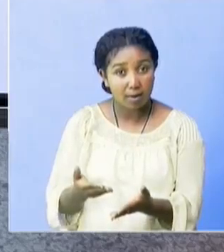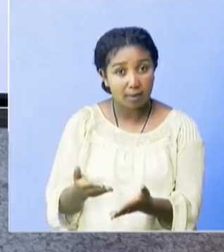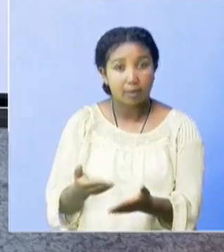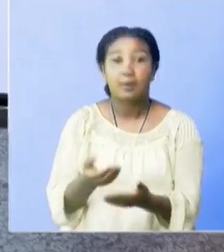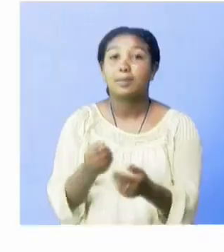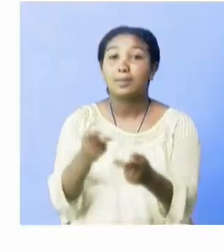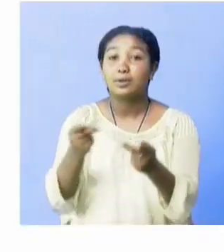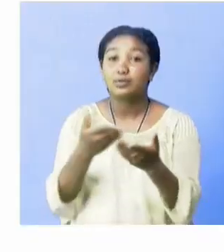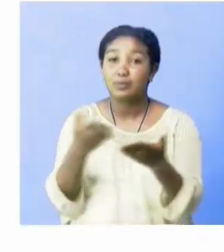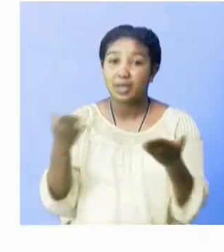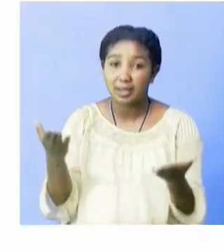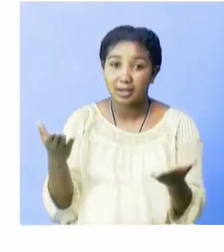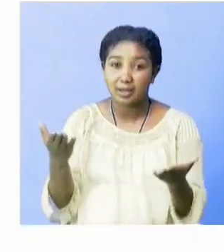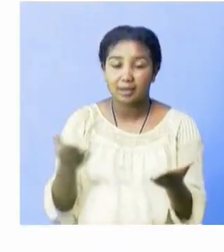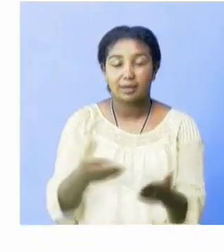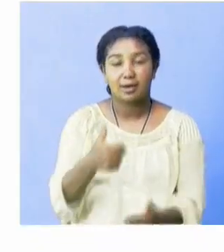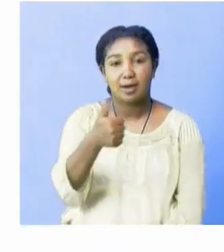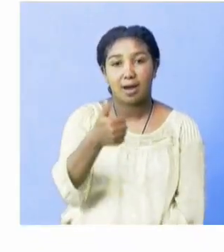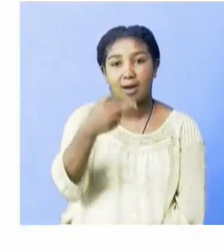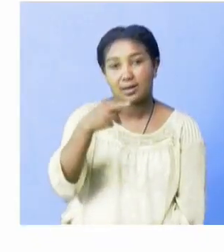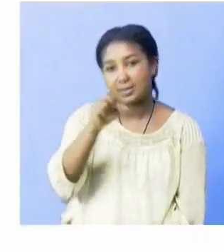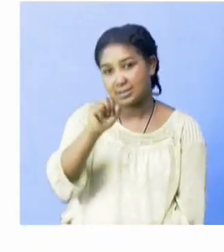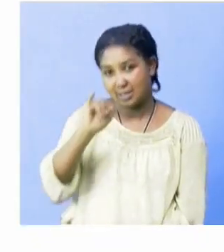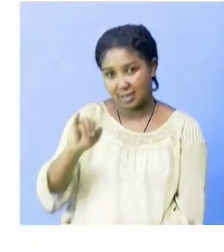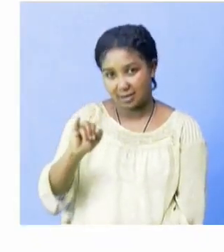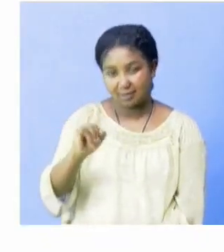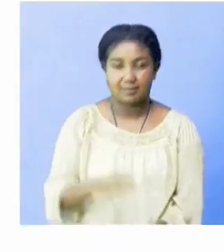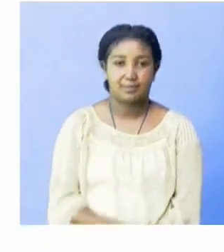Where? Arsi.